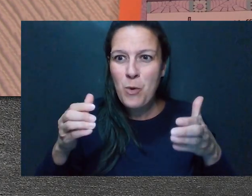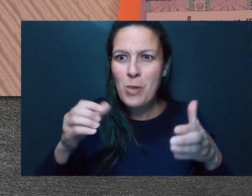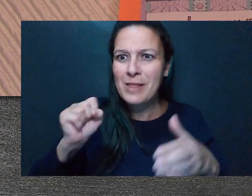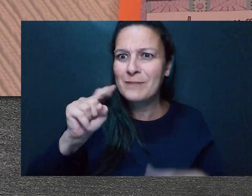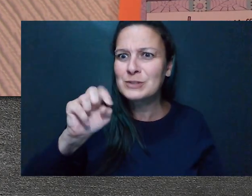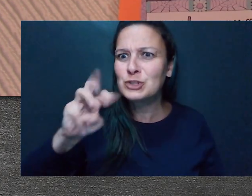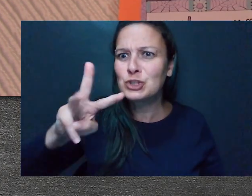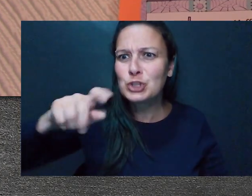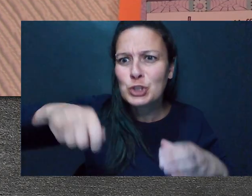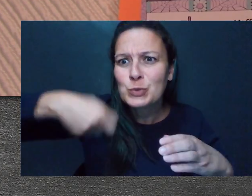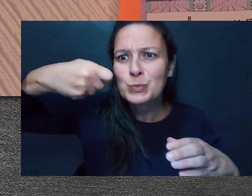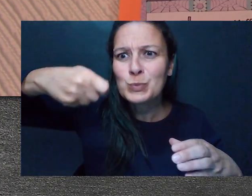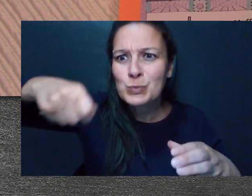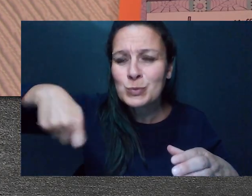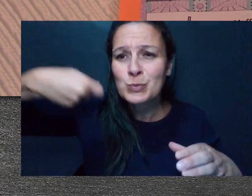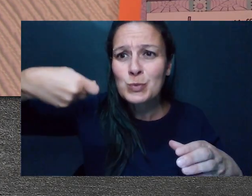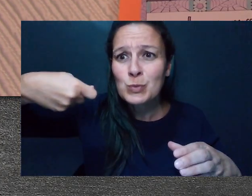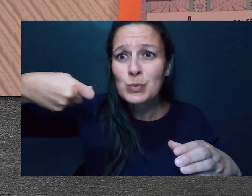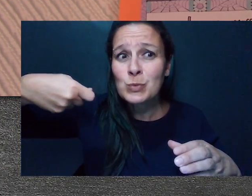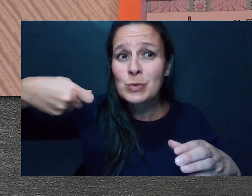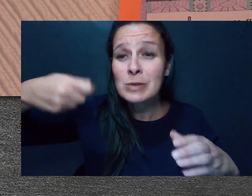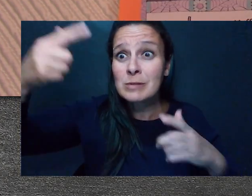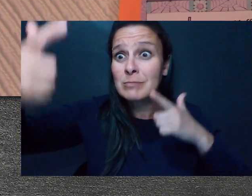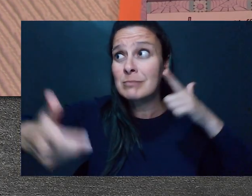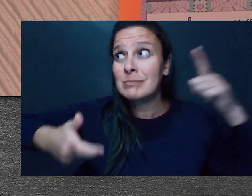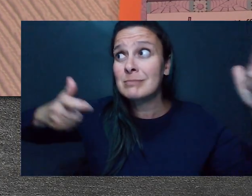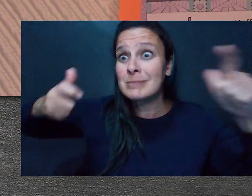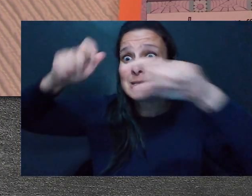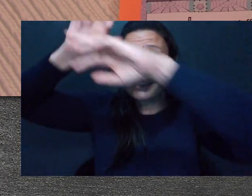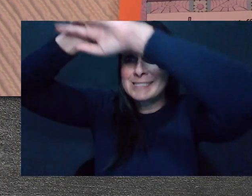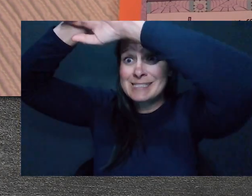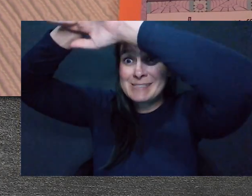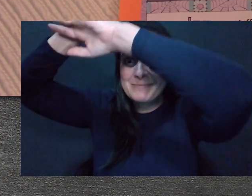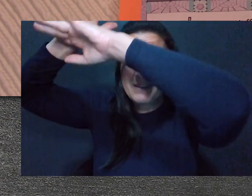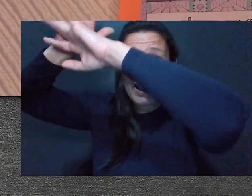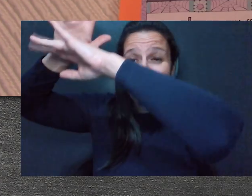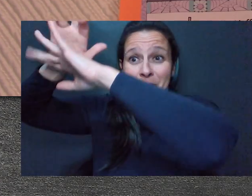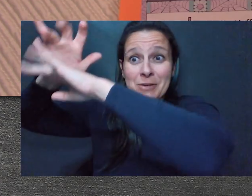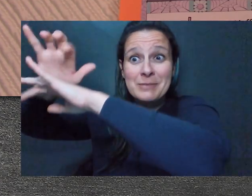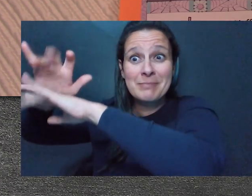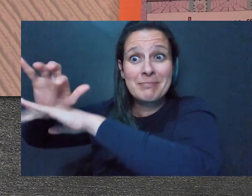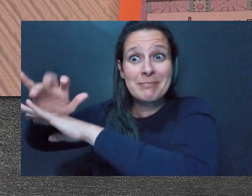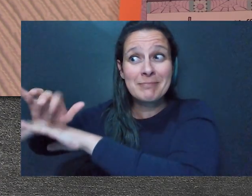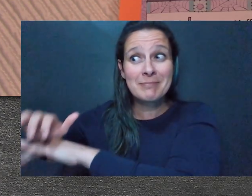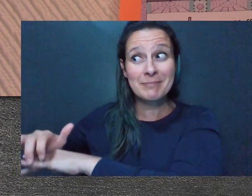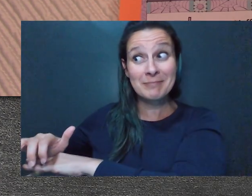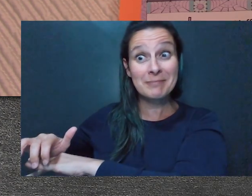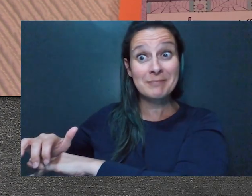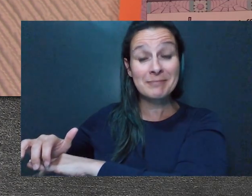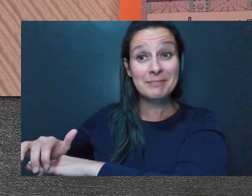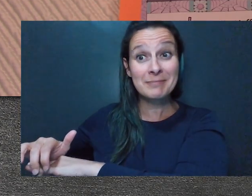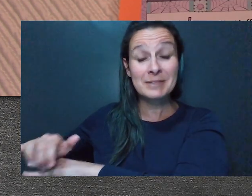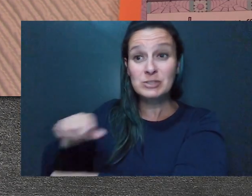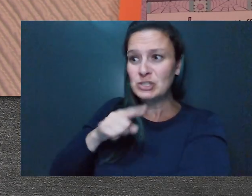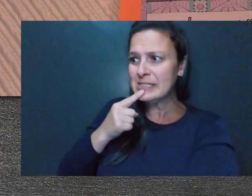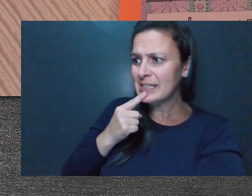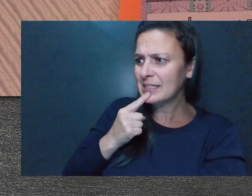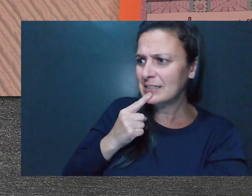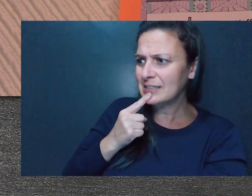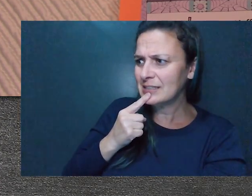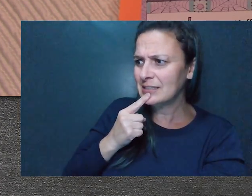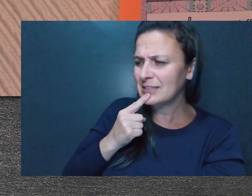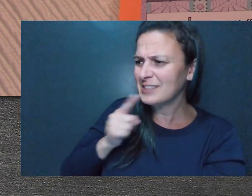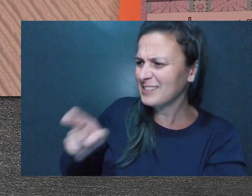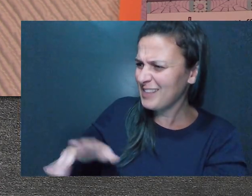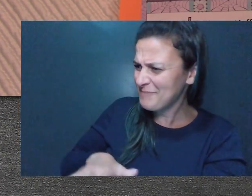stew, when a very big spider sat down right beside her. She said, "There